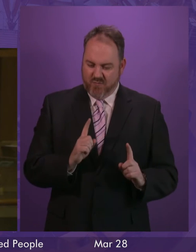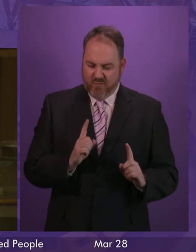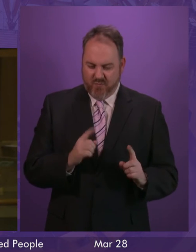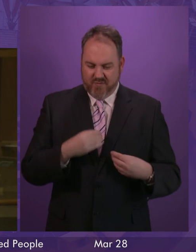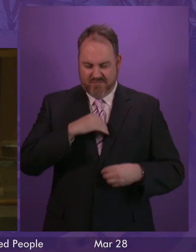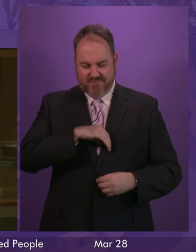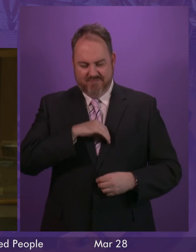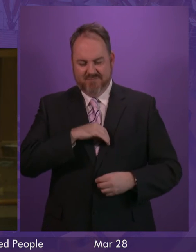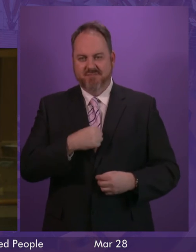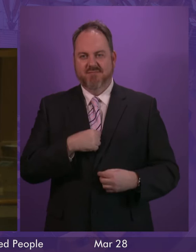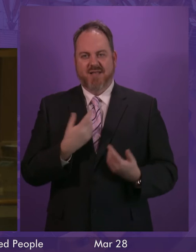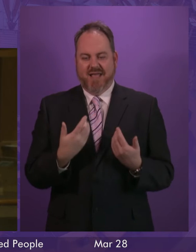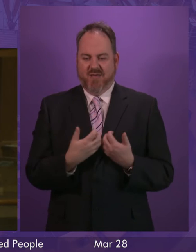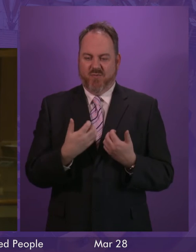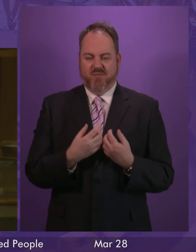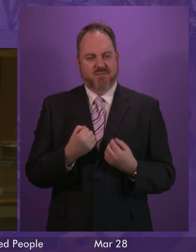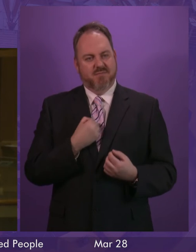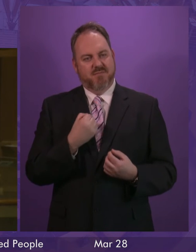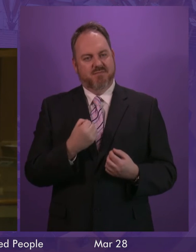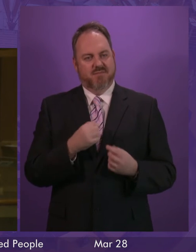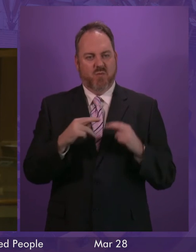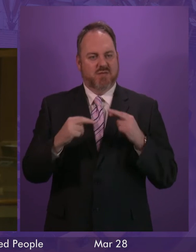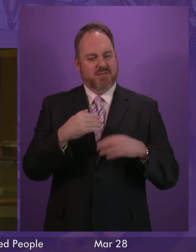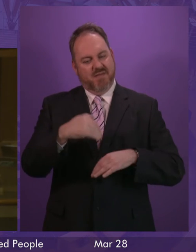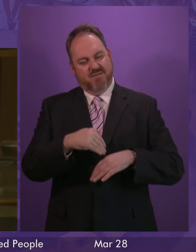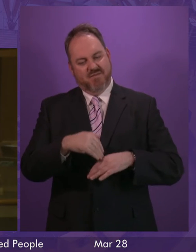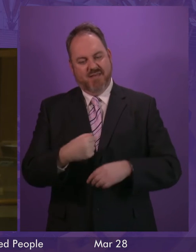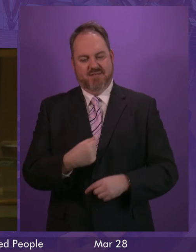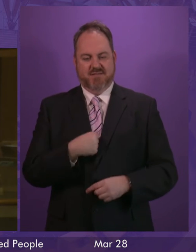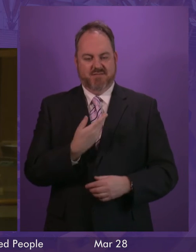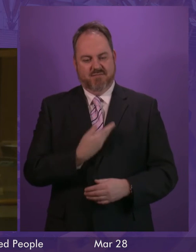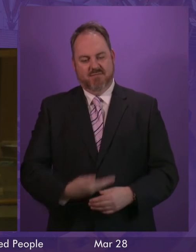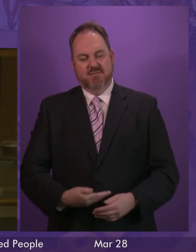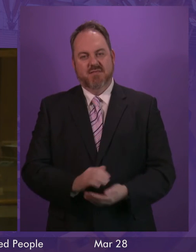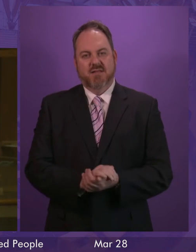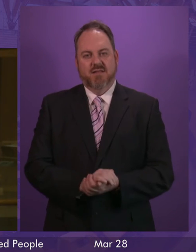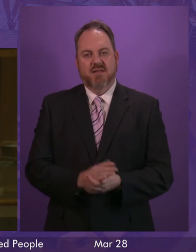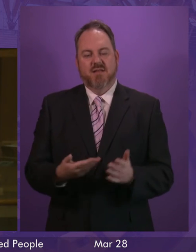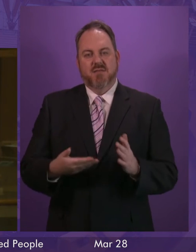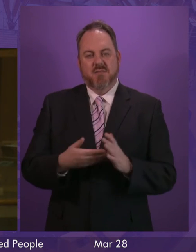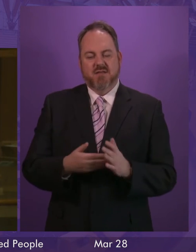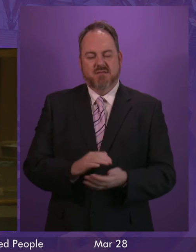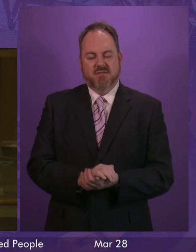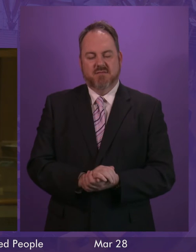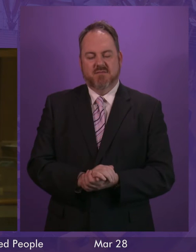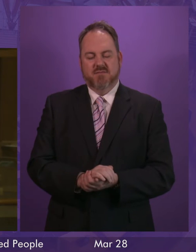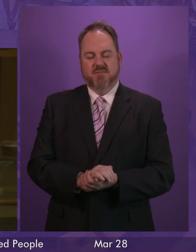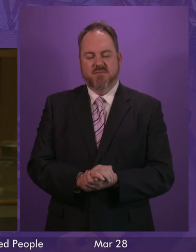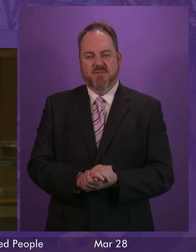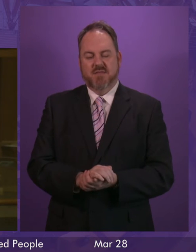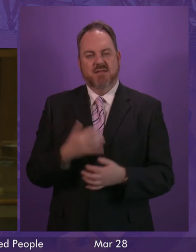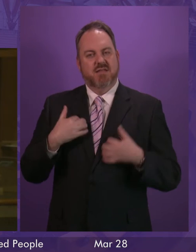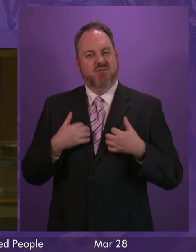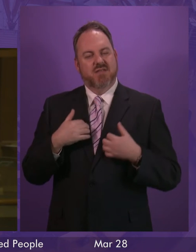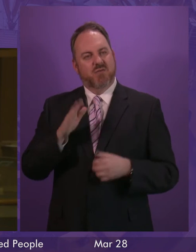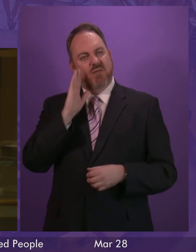that affects you. But it can also be incredibly isolating and that's highlighted I think in the speech and the amendment from Mark Griffin,